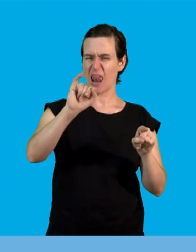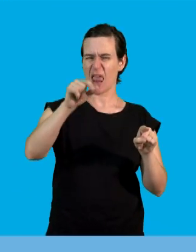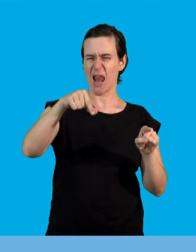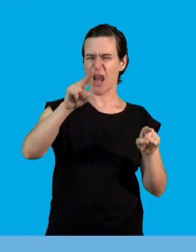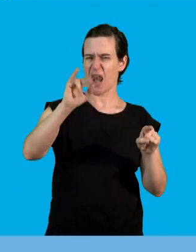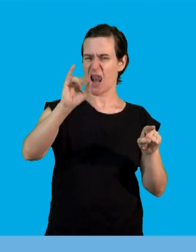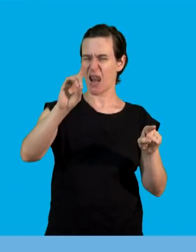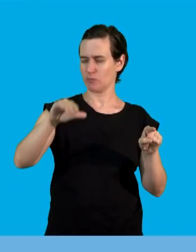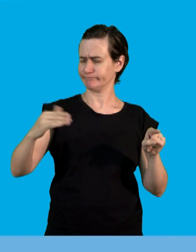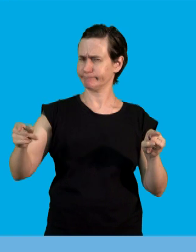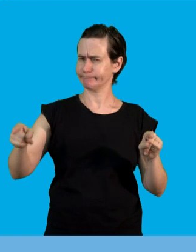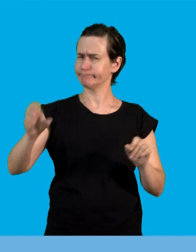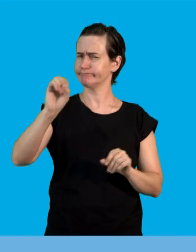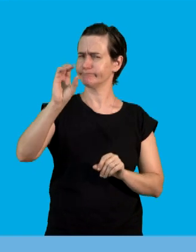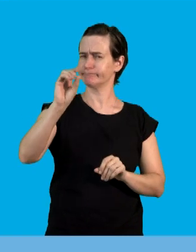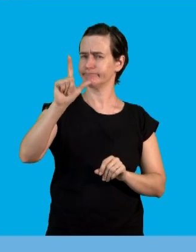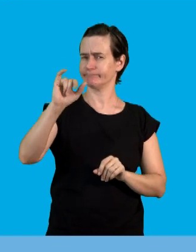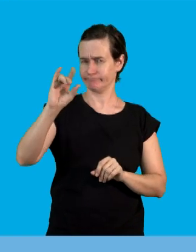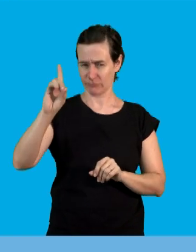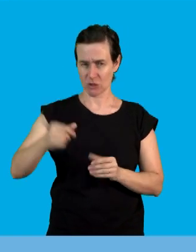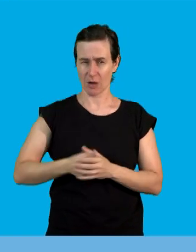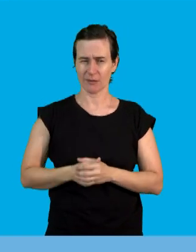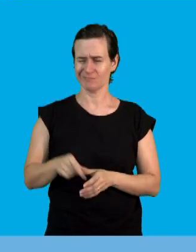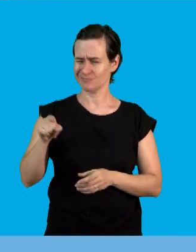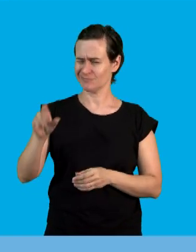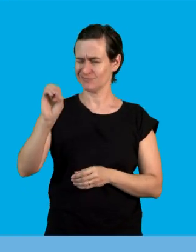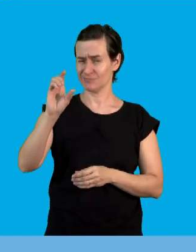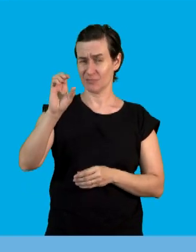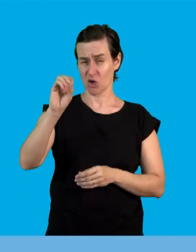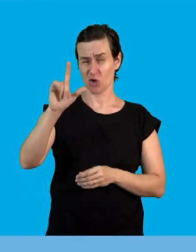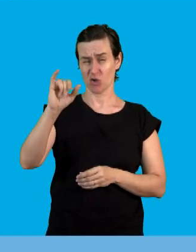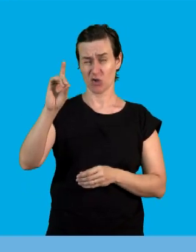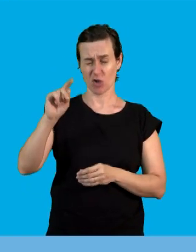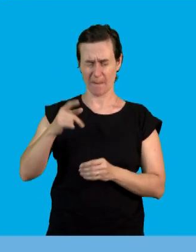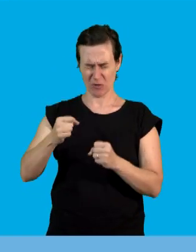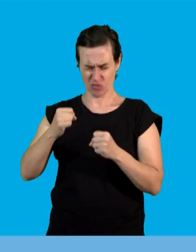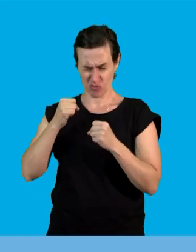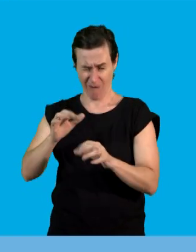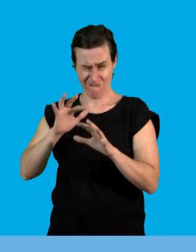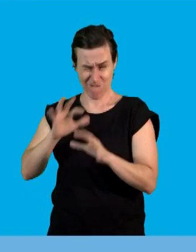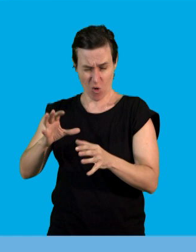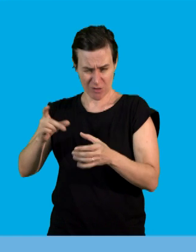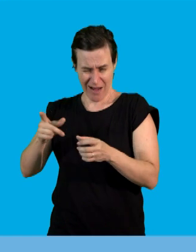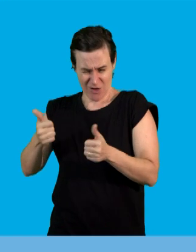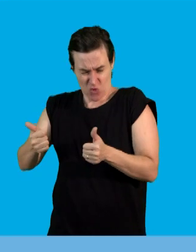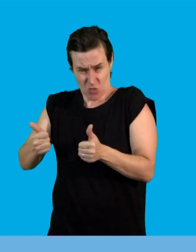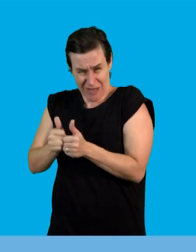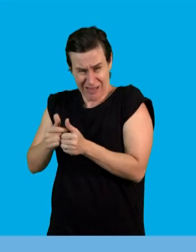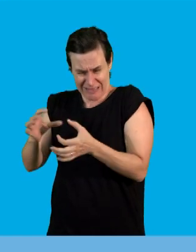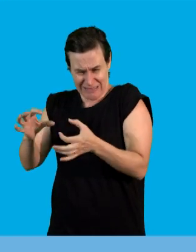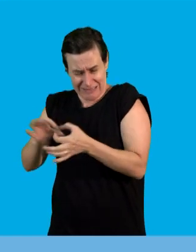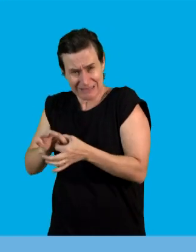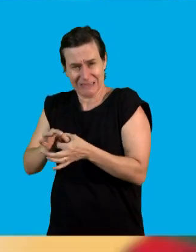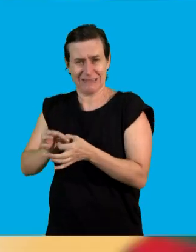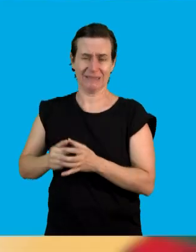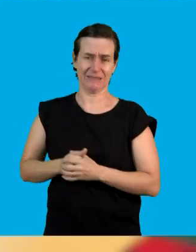liquids, and we have solids. Now remember that the solid particles are held together by strong attractive forces, which is why they are rigid